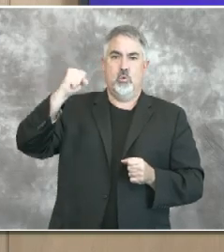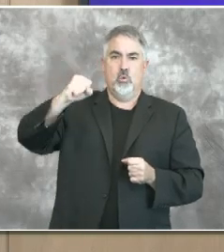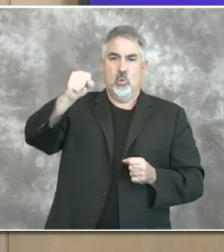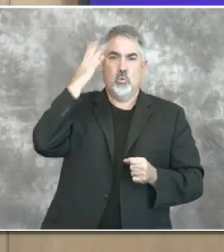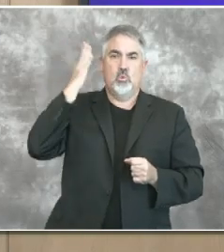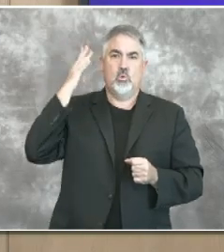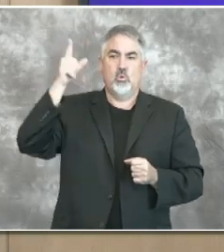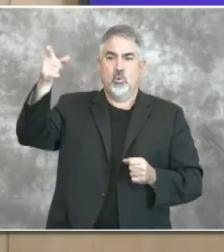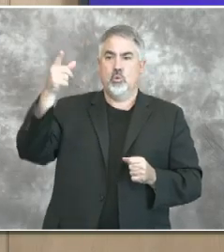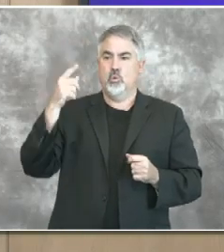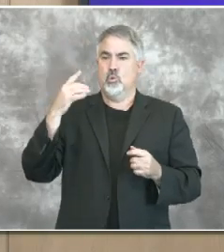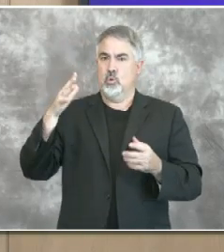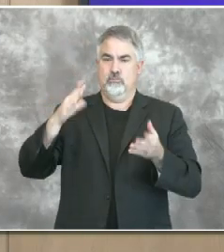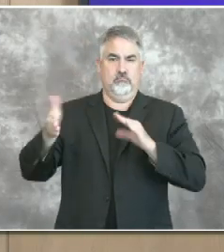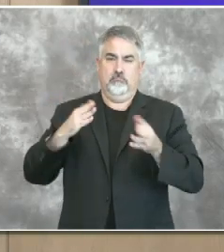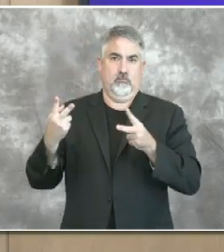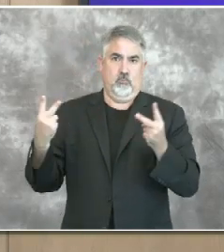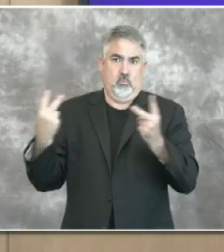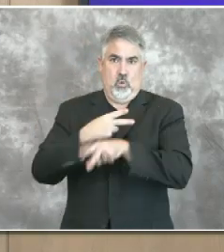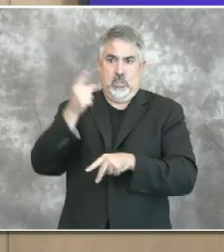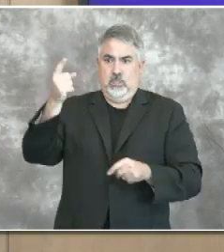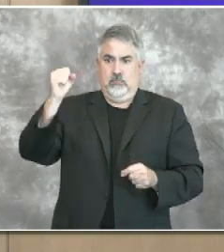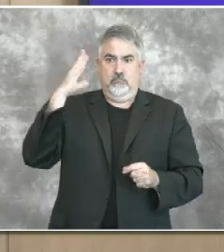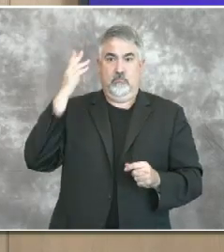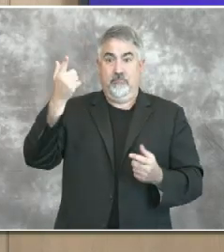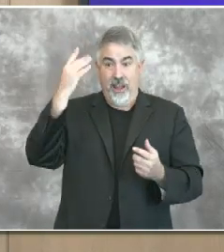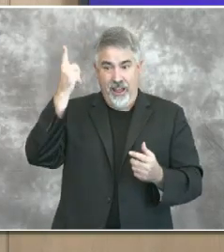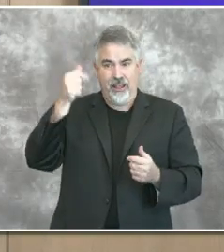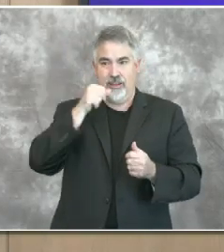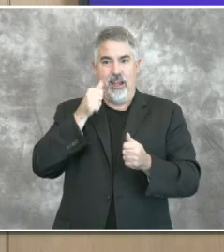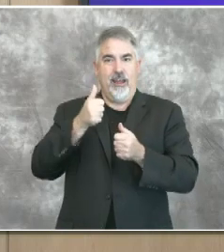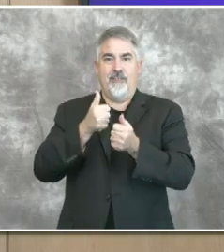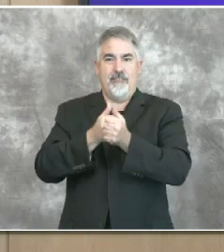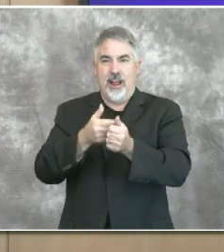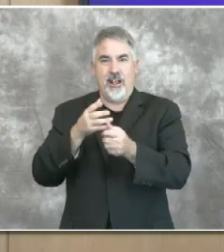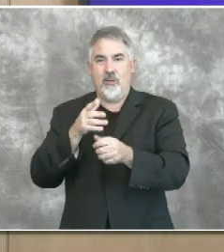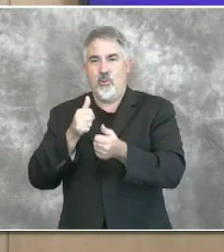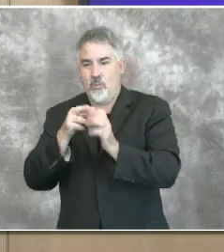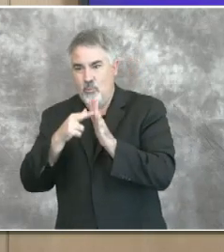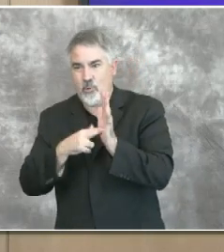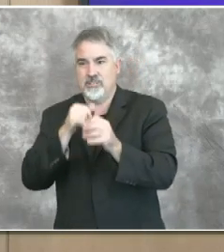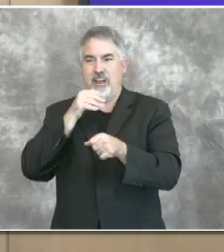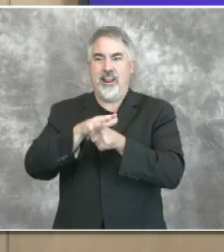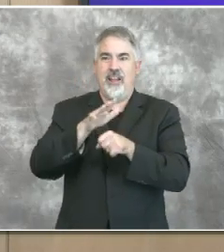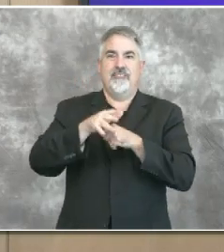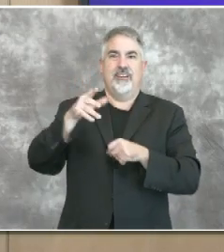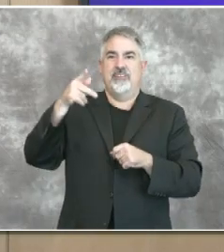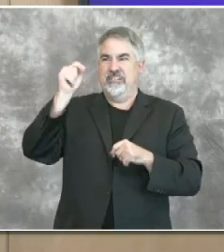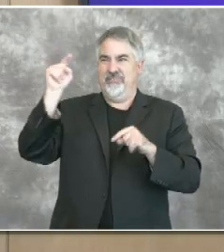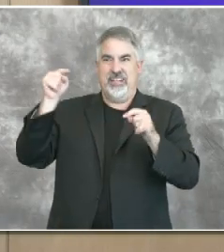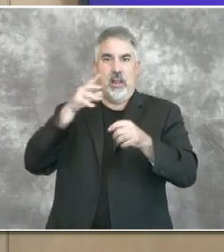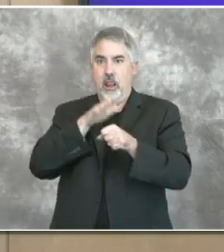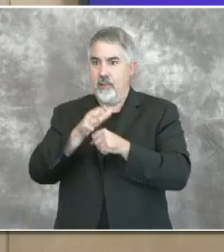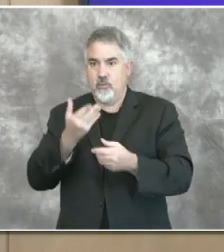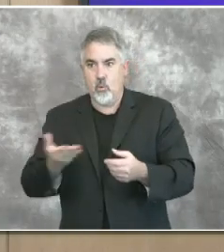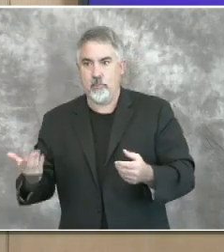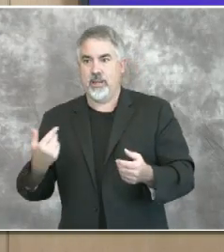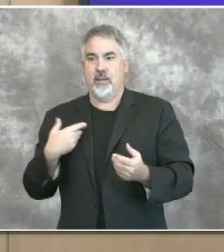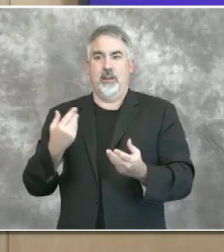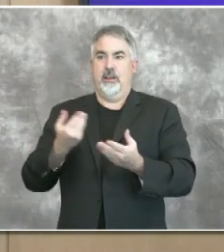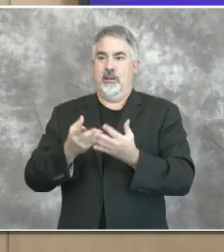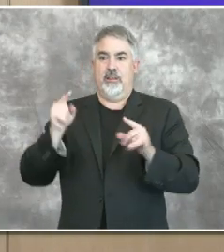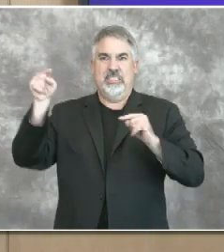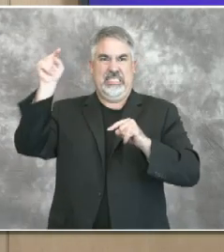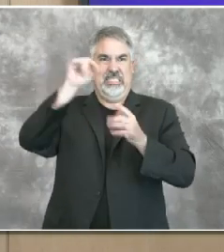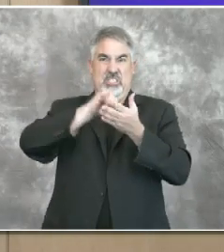of hospitals due to a lack of available care. You see the challenges in Philadelphia, Louisiana, Colorado, and New York. It